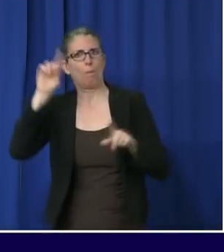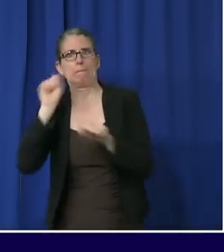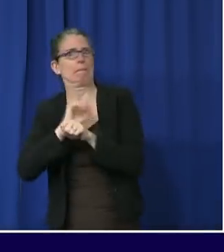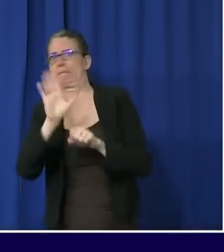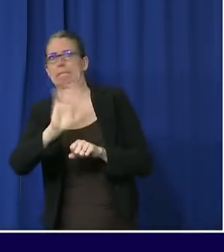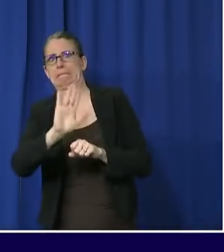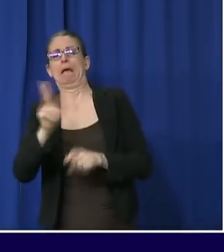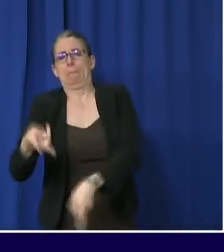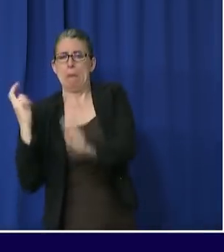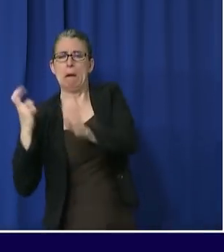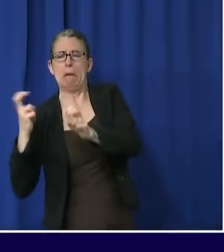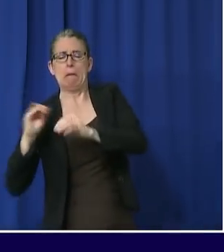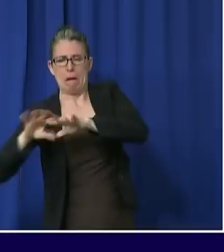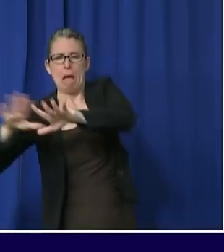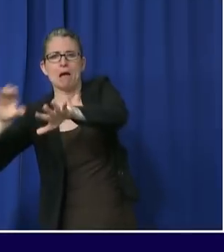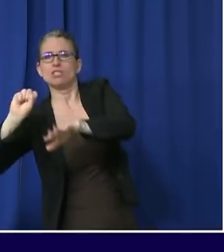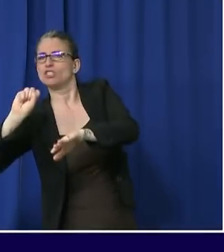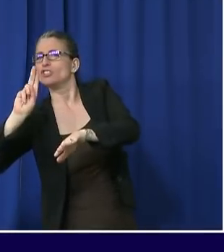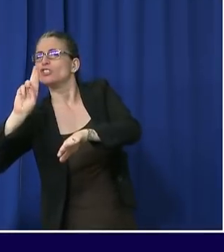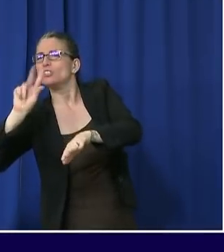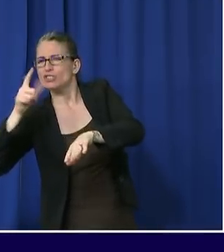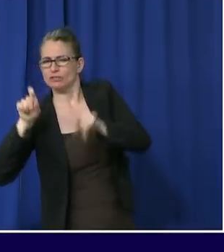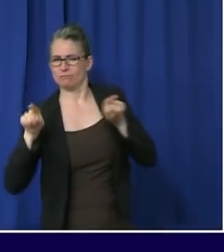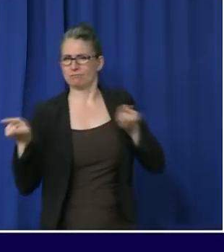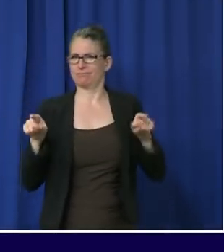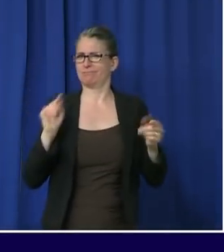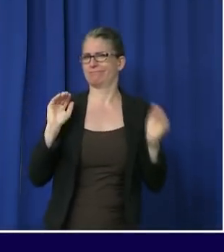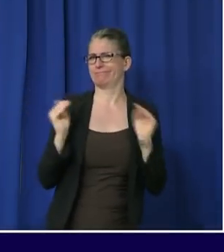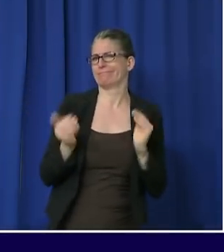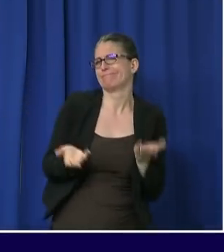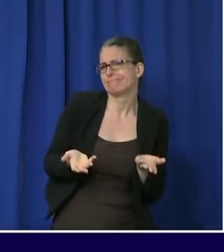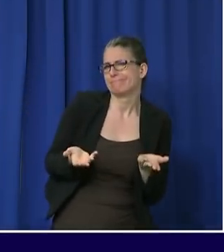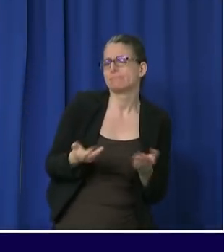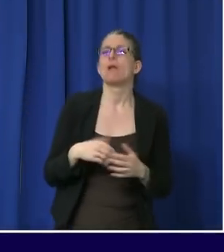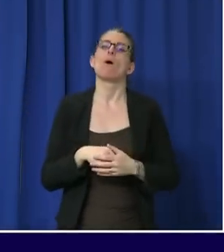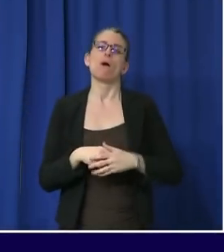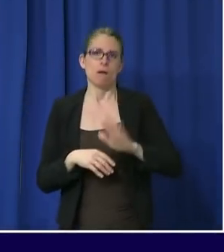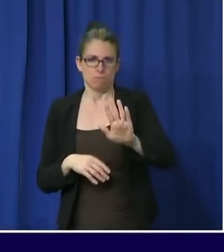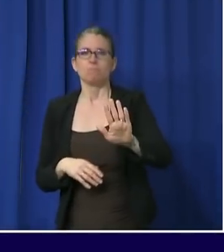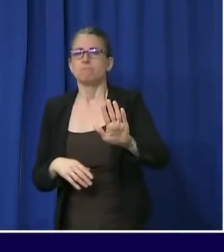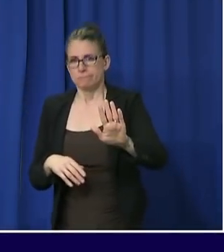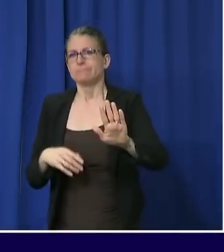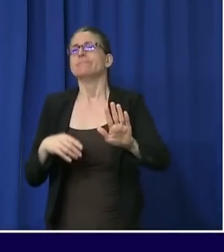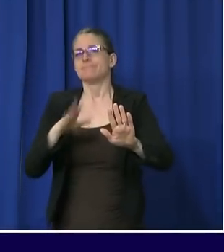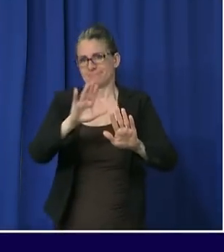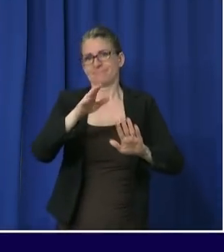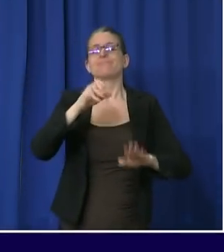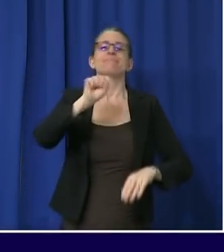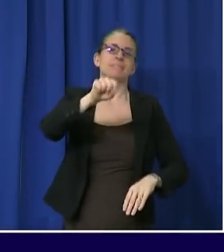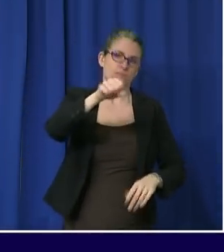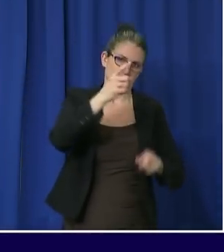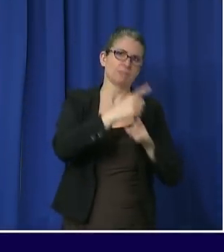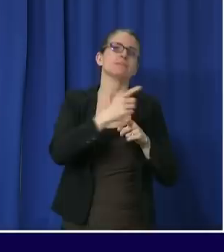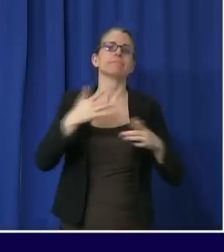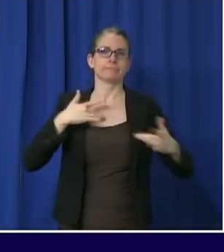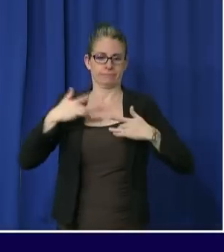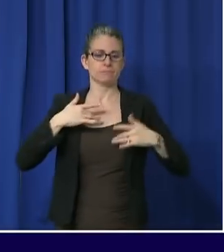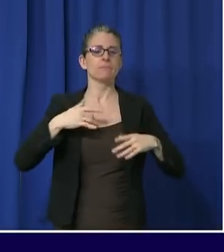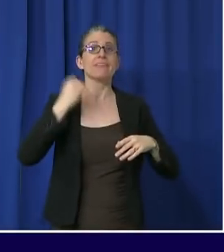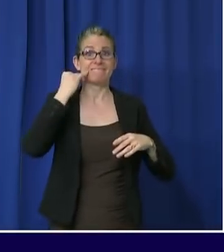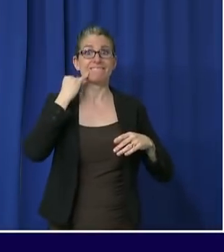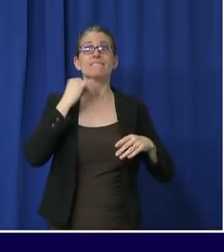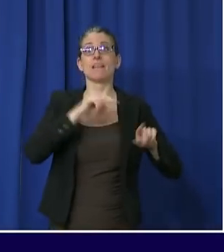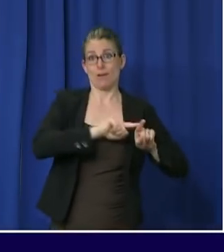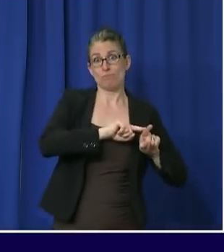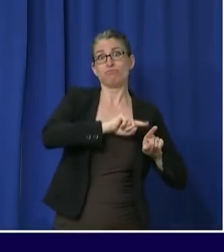for a secondary spike, I think it's important to remember that we're still in the midst of a primary spike. So we're really